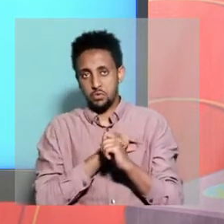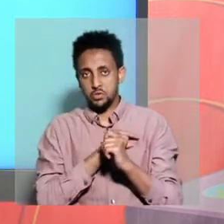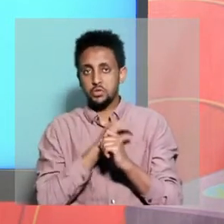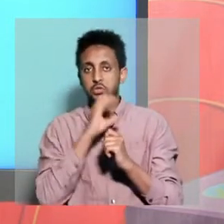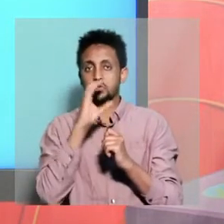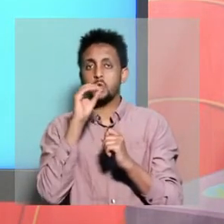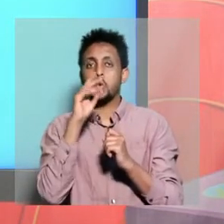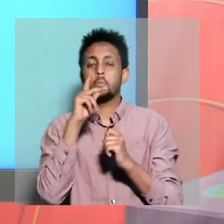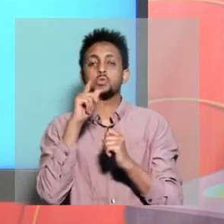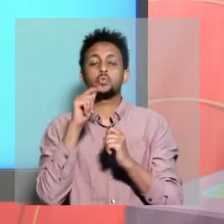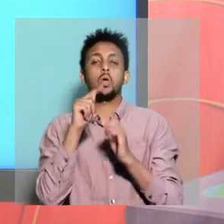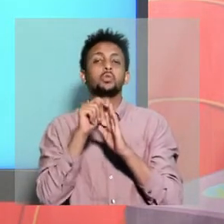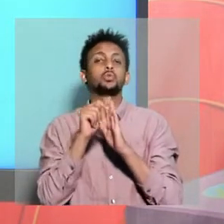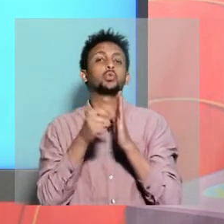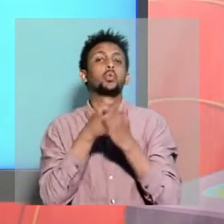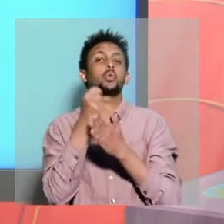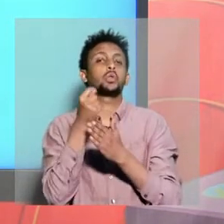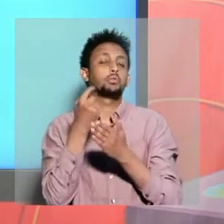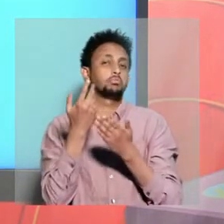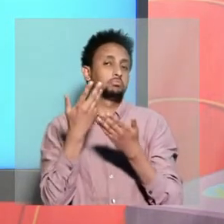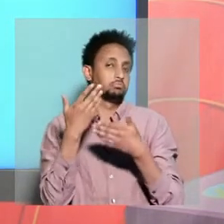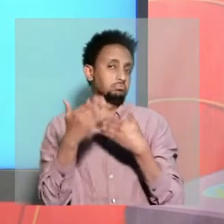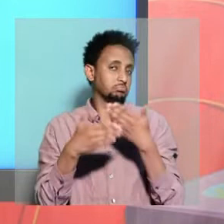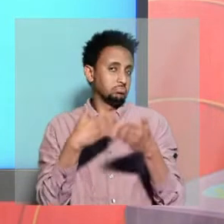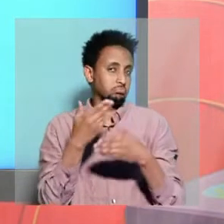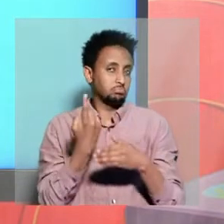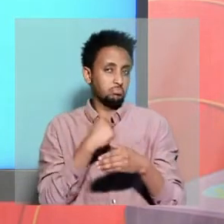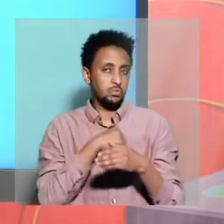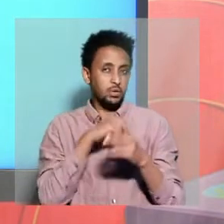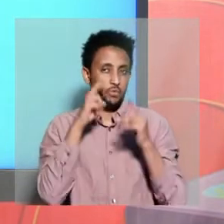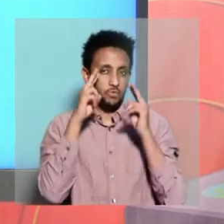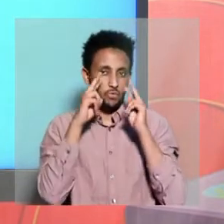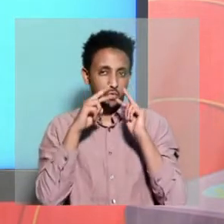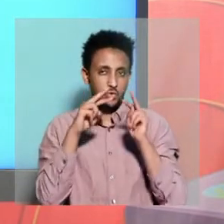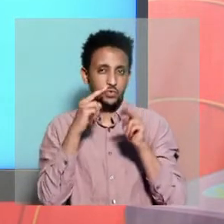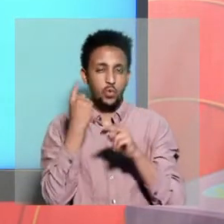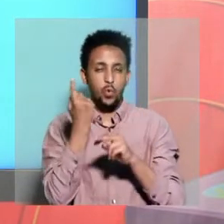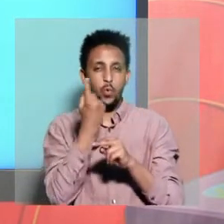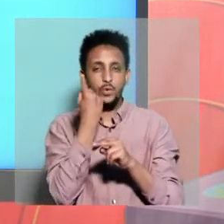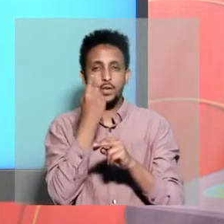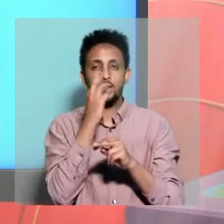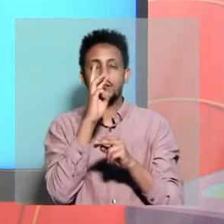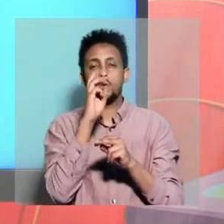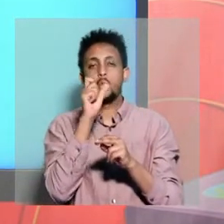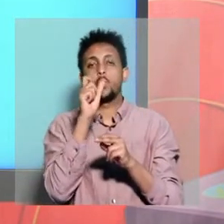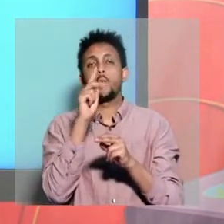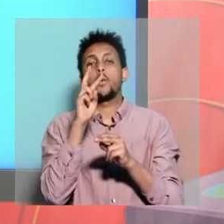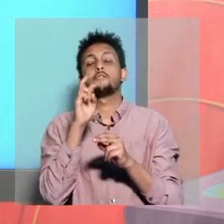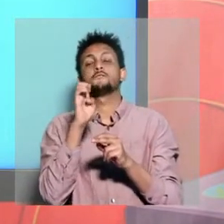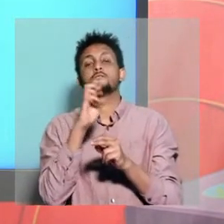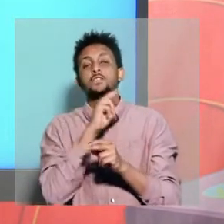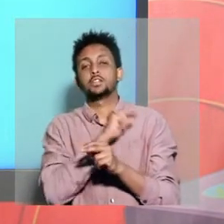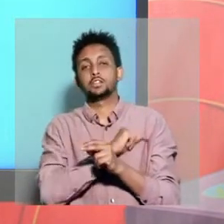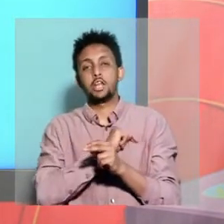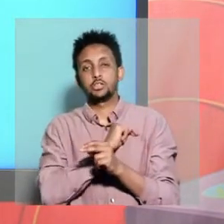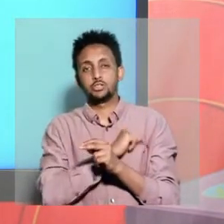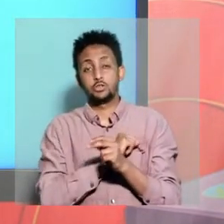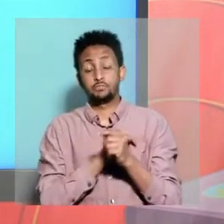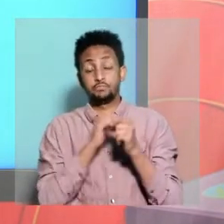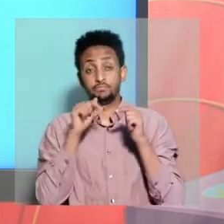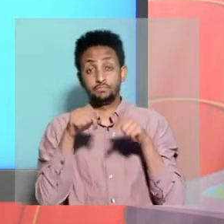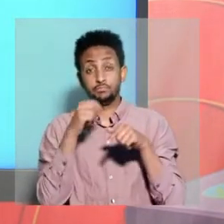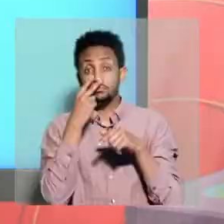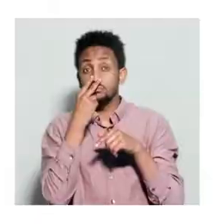corpuscular theories, and so on. So mainly we just focus only on wave nature of light. And today we'll try to